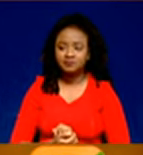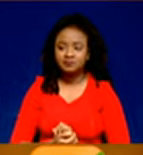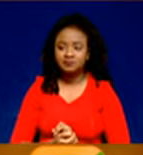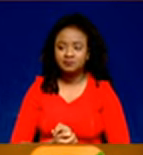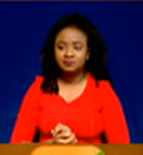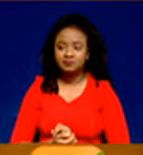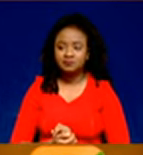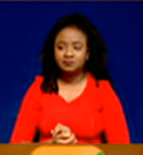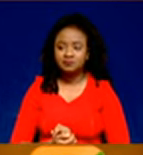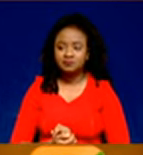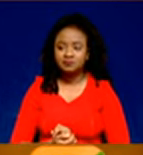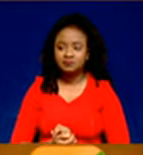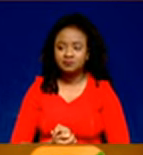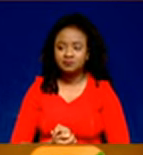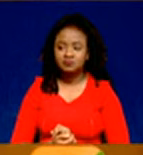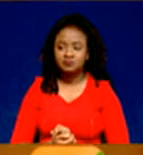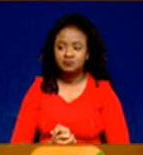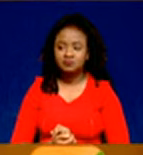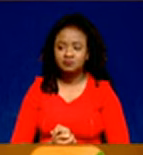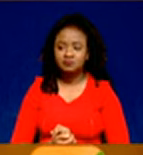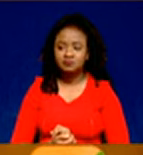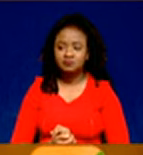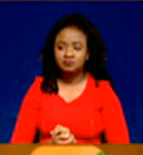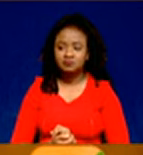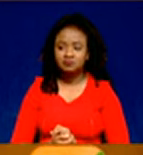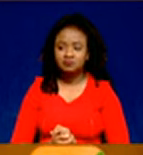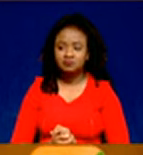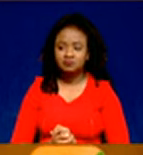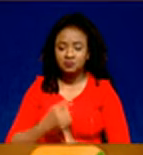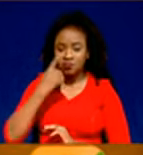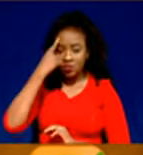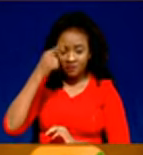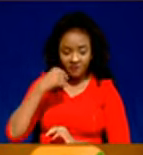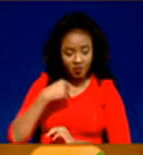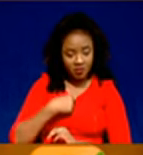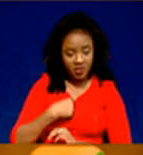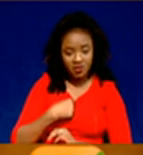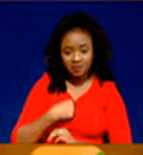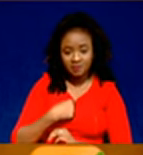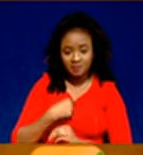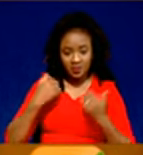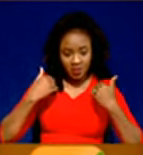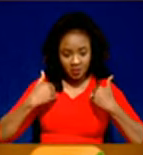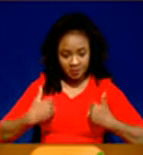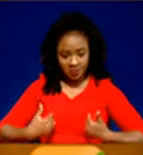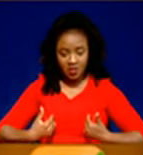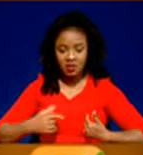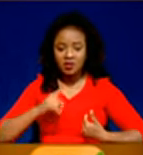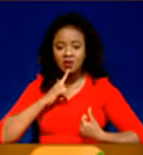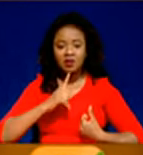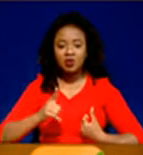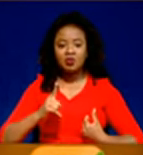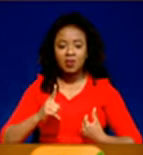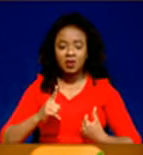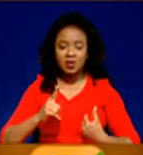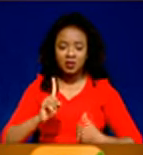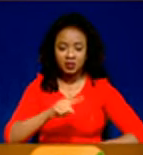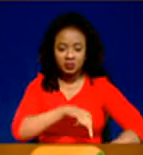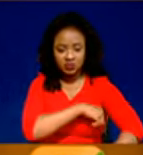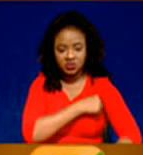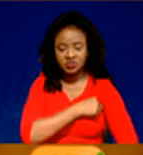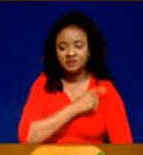a moment of great sadness for me as the Commander-in-Chief of the Kenya Defense Forces.